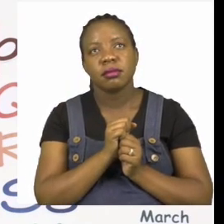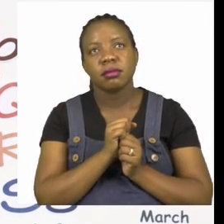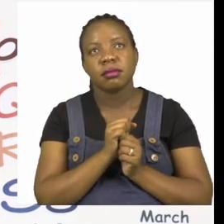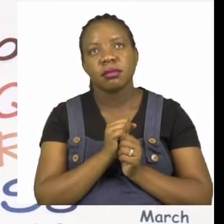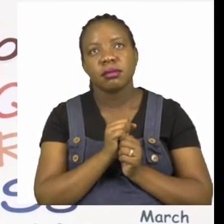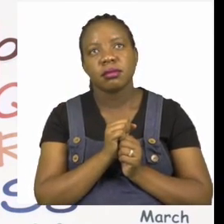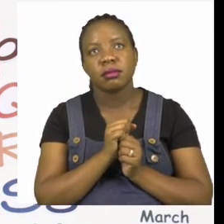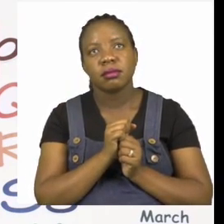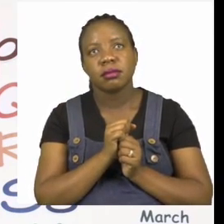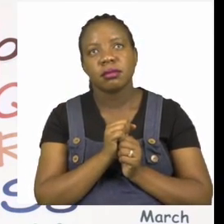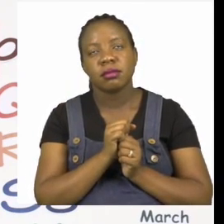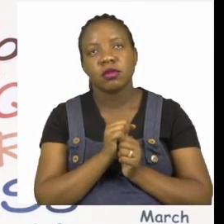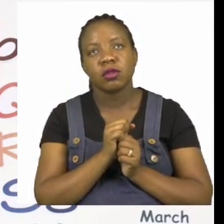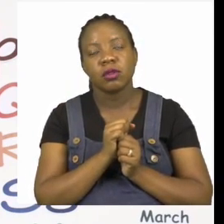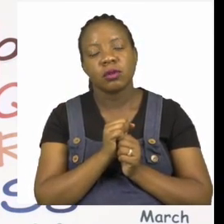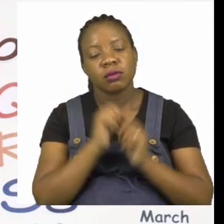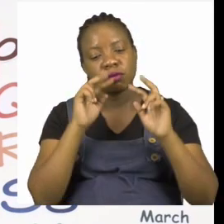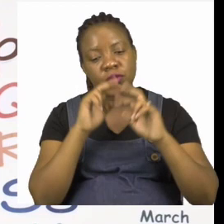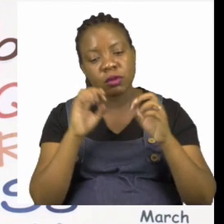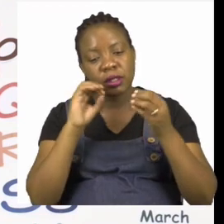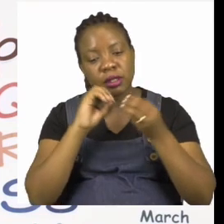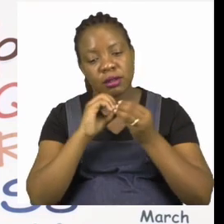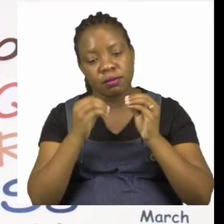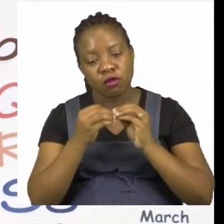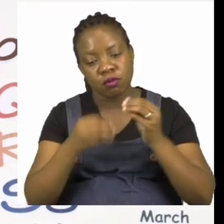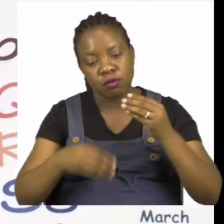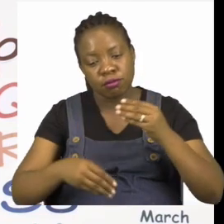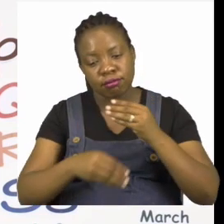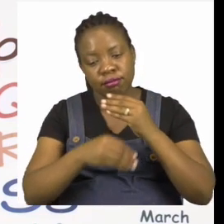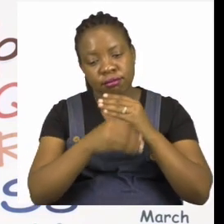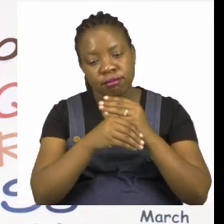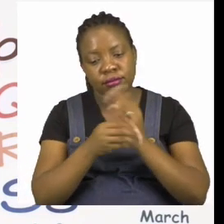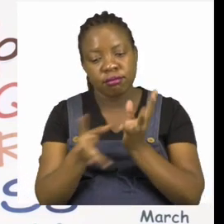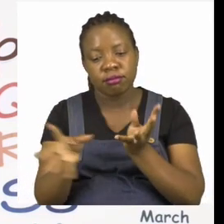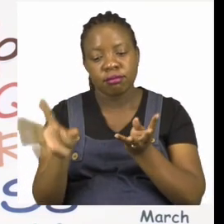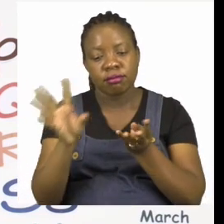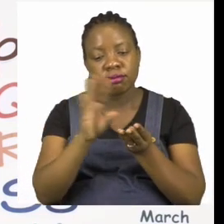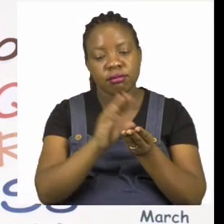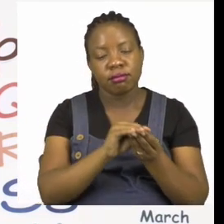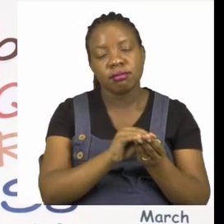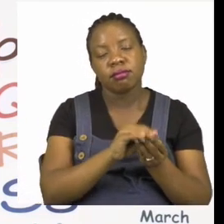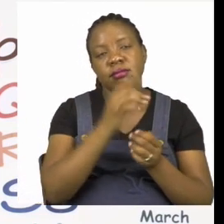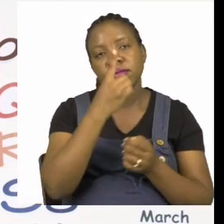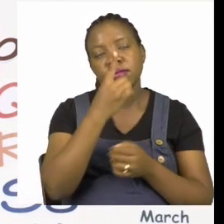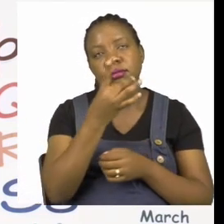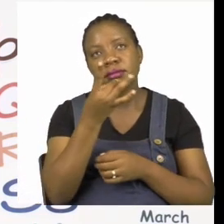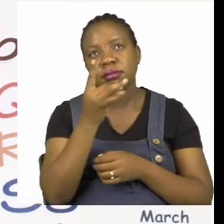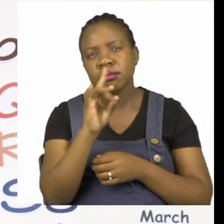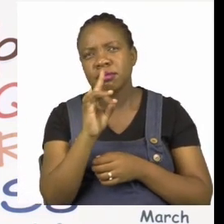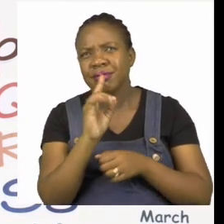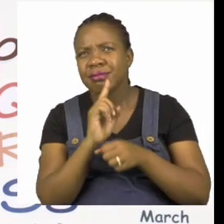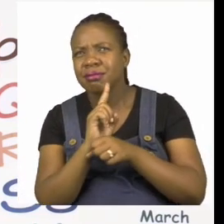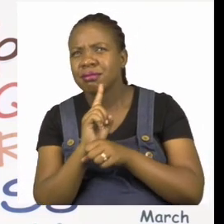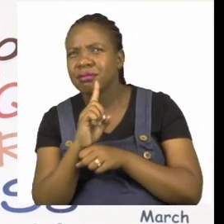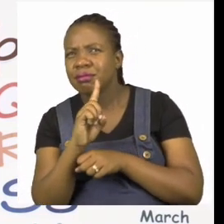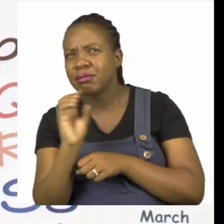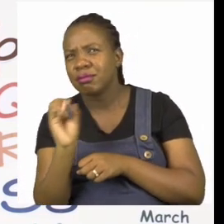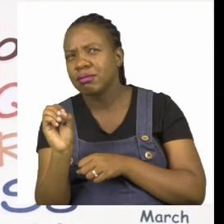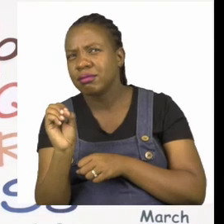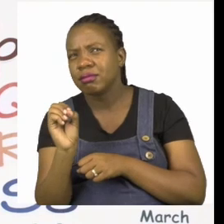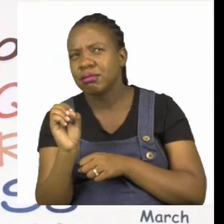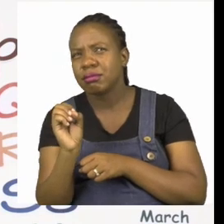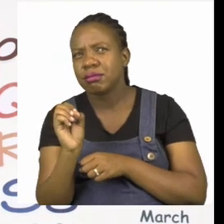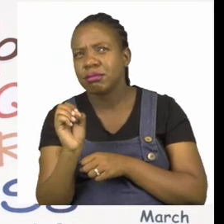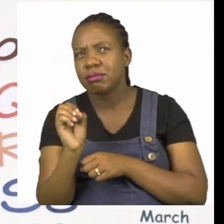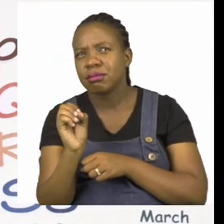adds up to 18. Now the first one says 10. So for us to find out